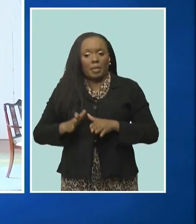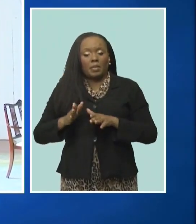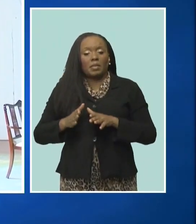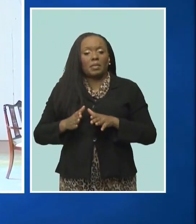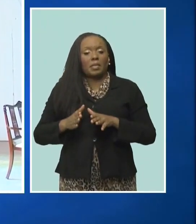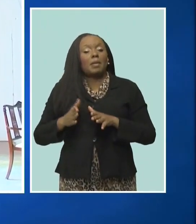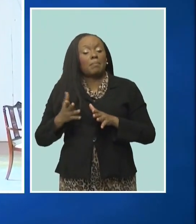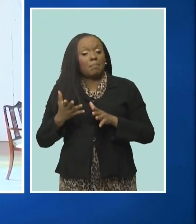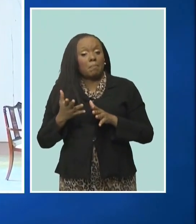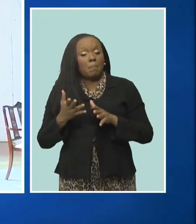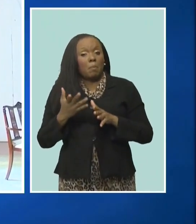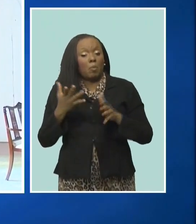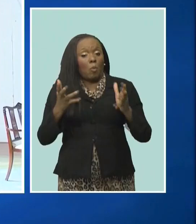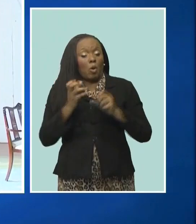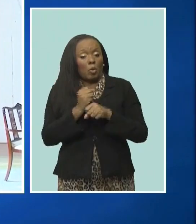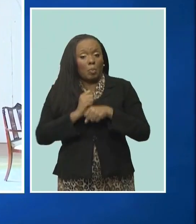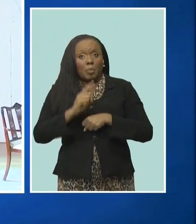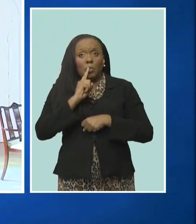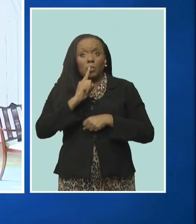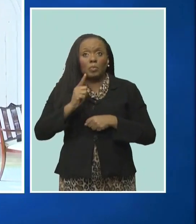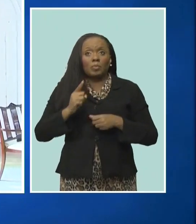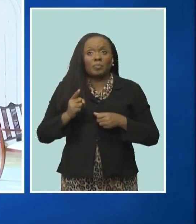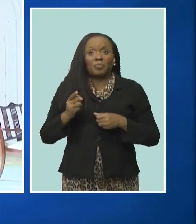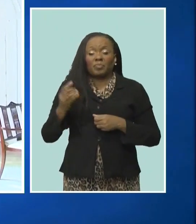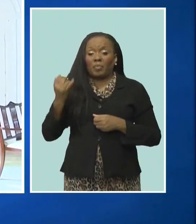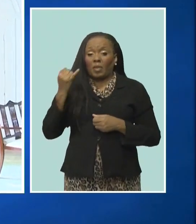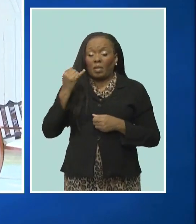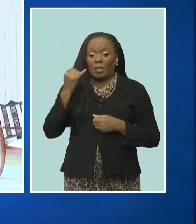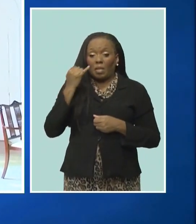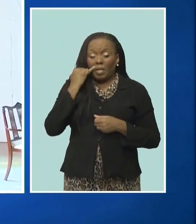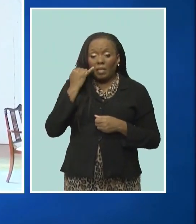what they can do to ensure that any